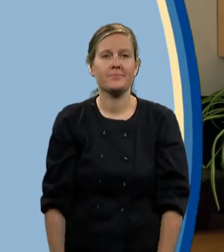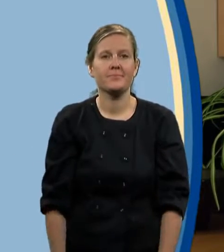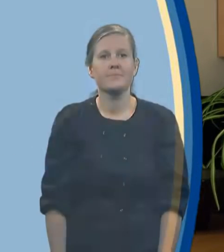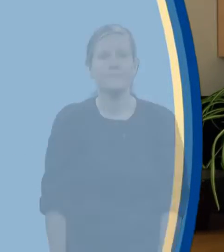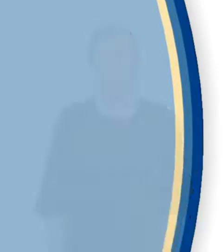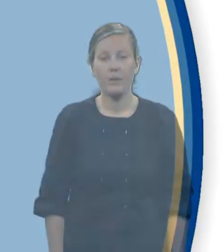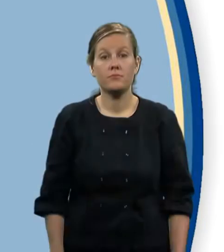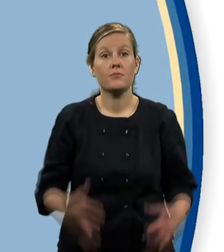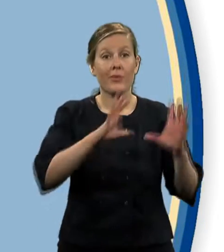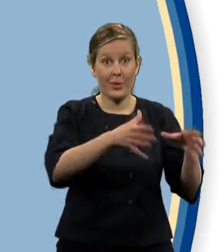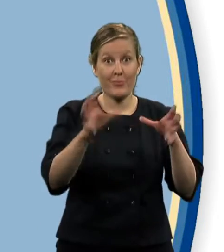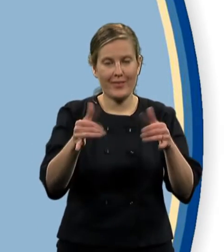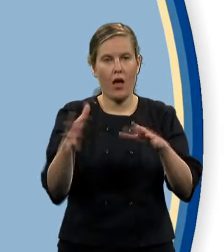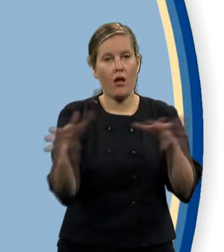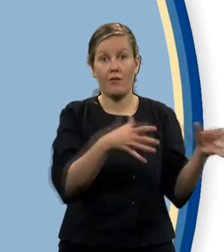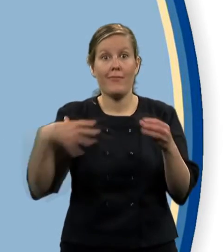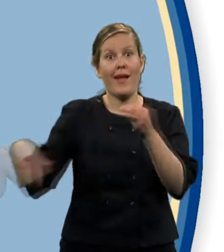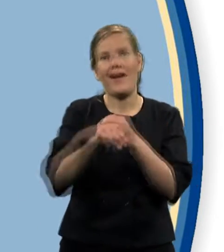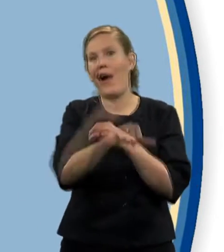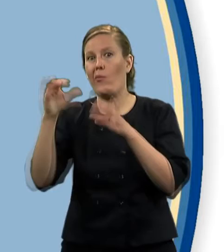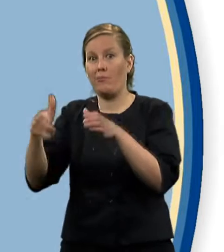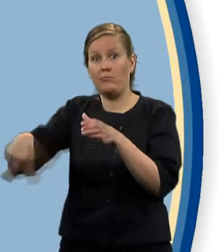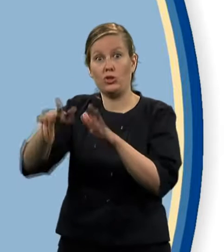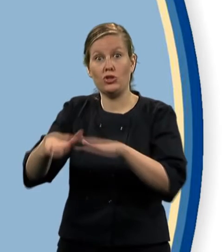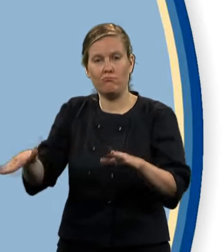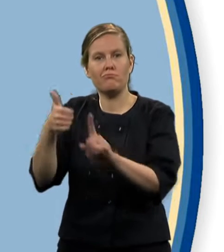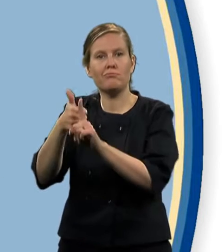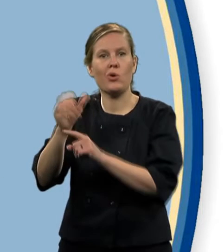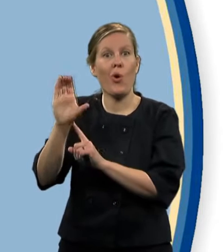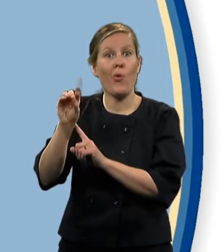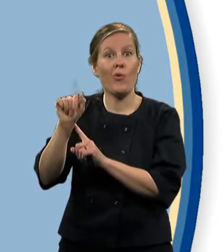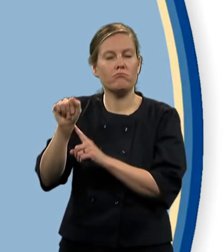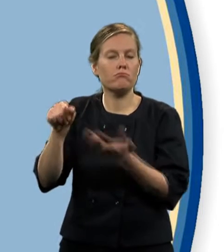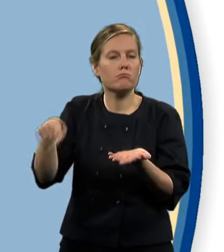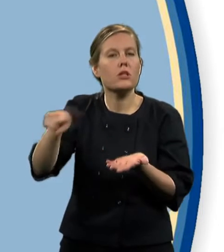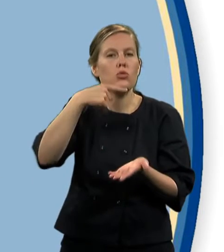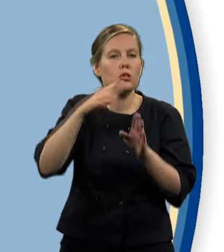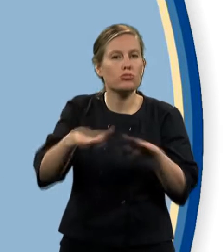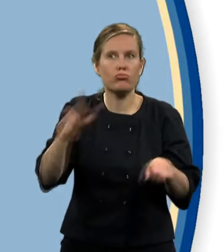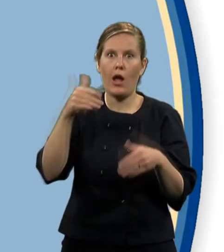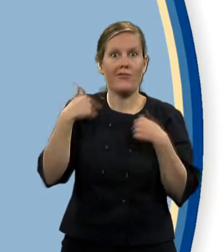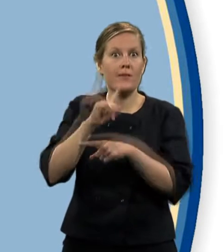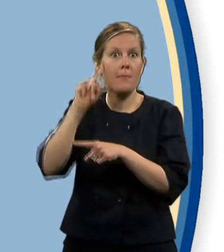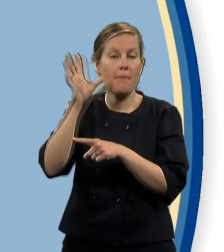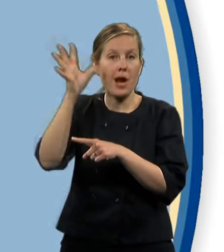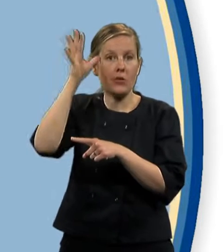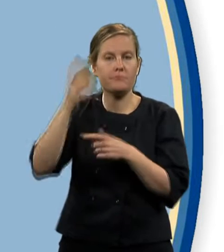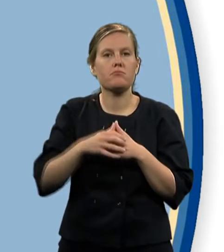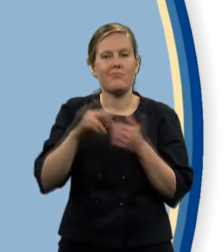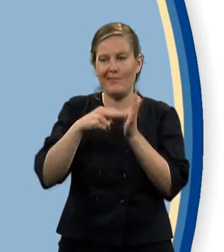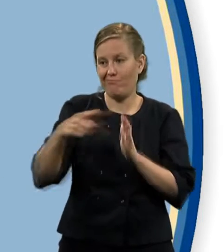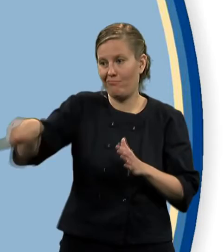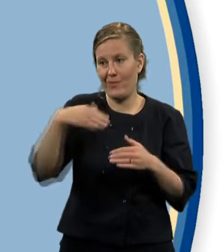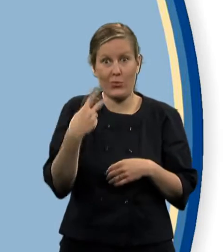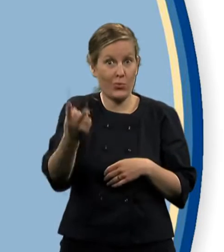identical timetable. We then looked at other children. We looked at groups of children who were coders, hearing children of deaf parents who were